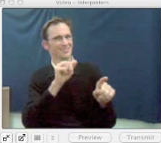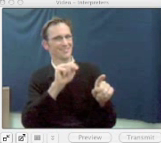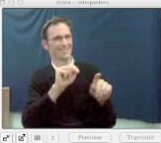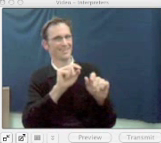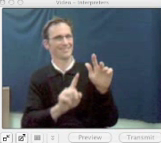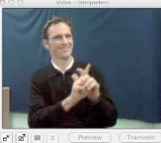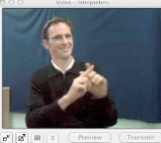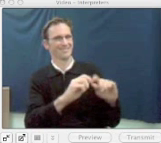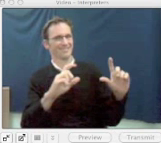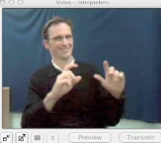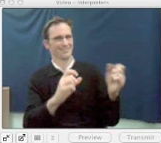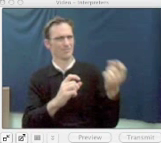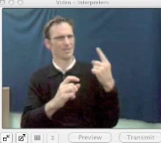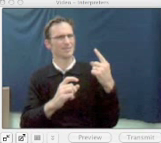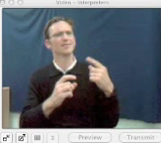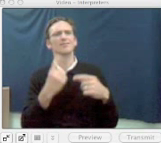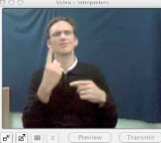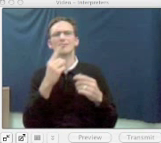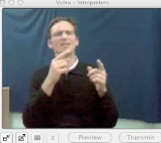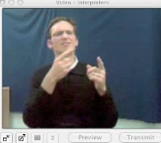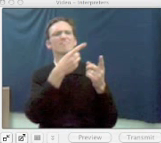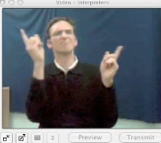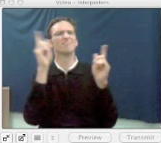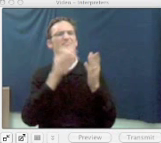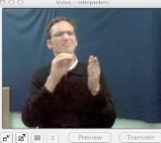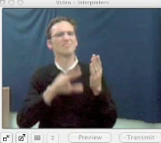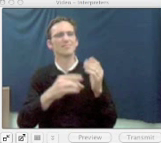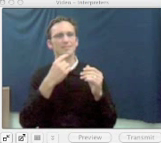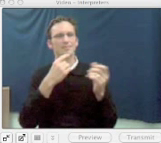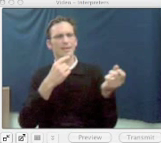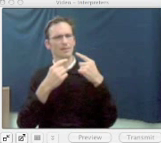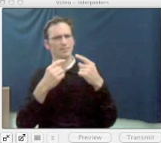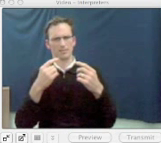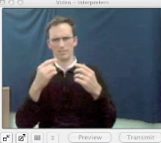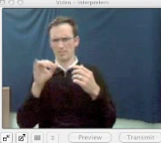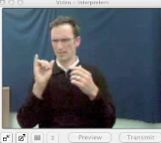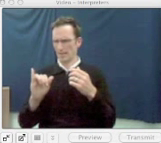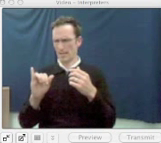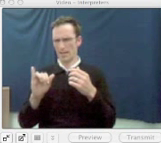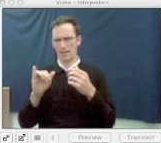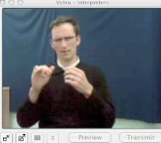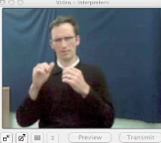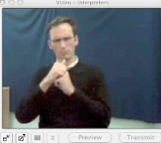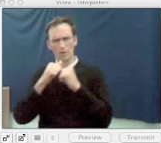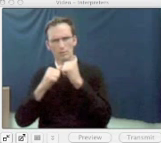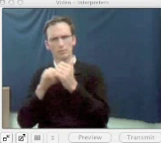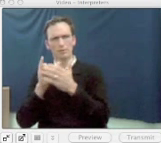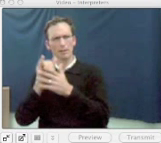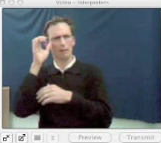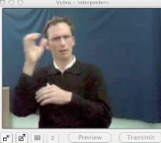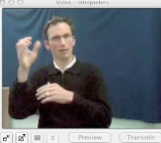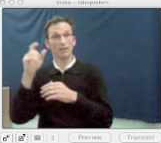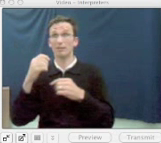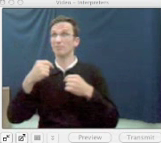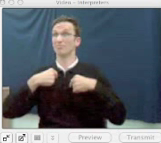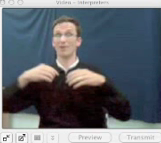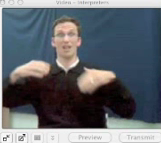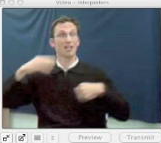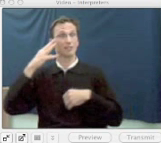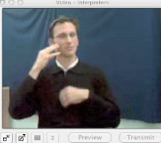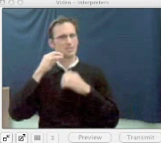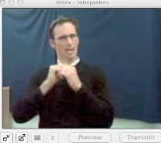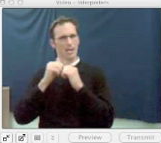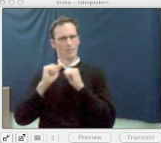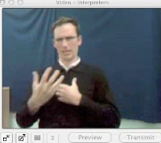just quickly somebody said, how do you use this construct when a person doesn't have experience? You expose them,